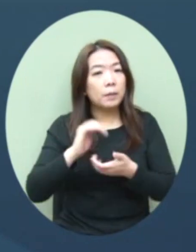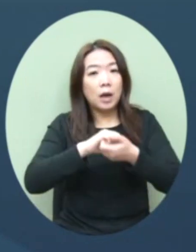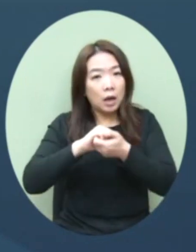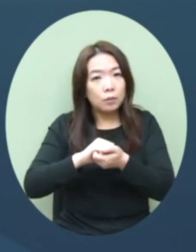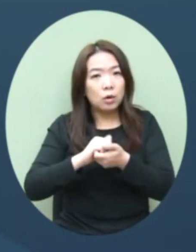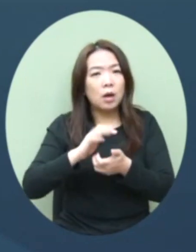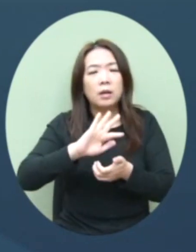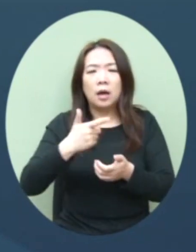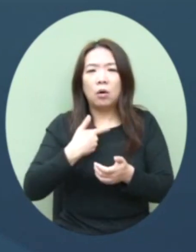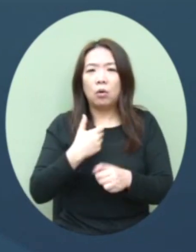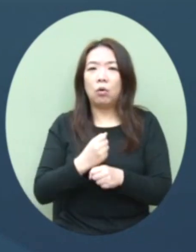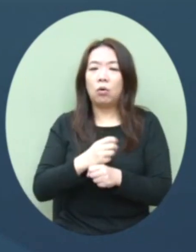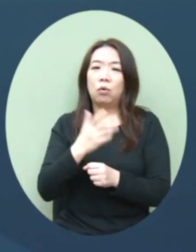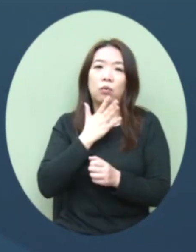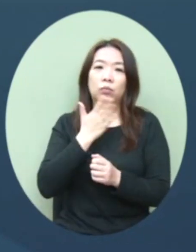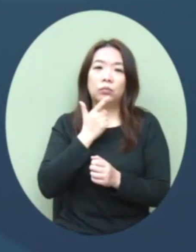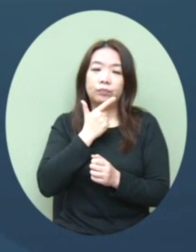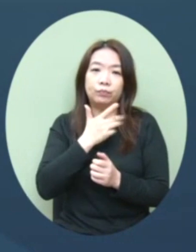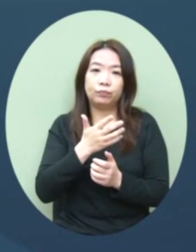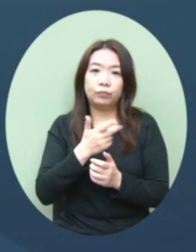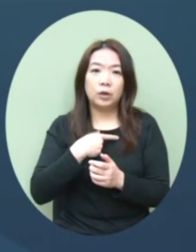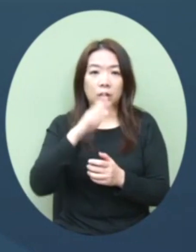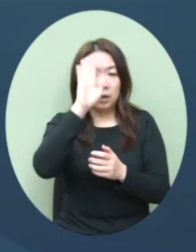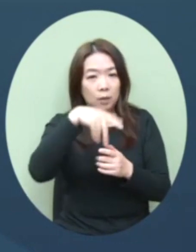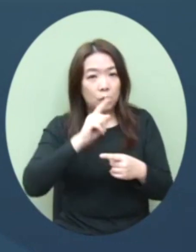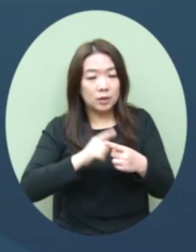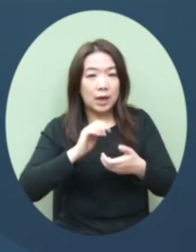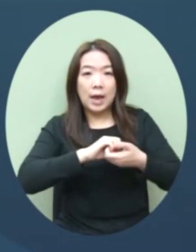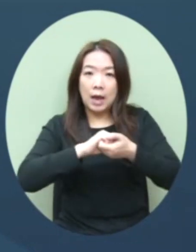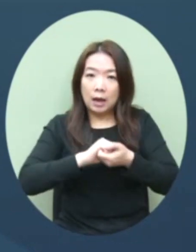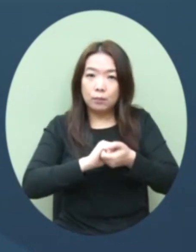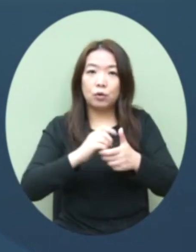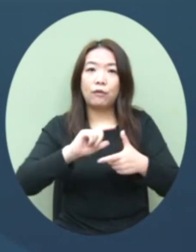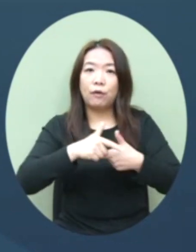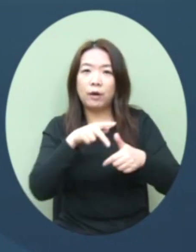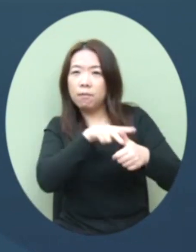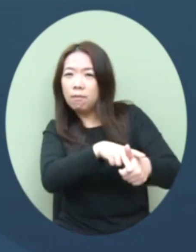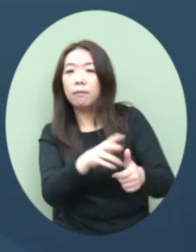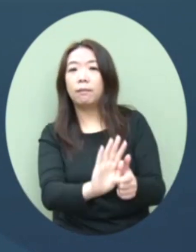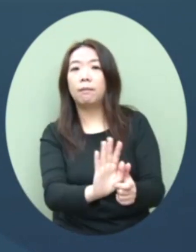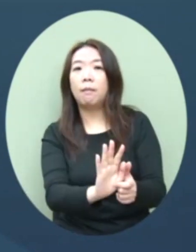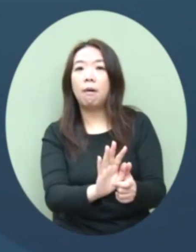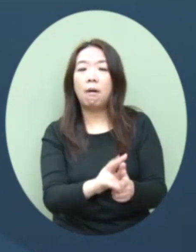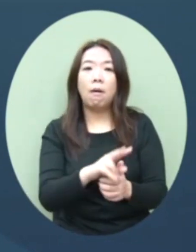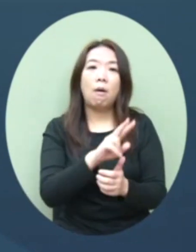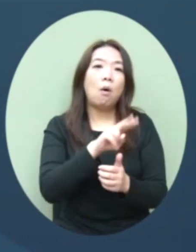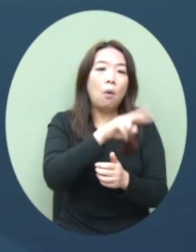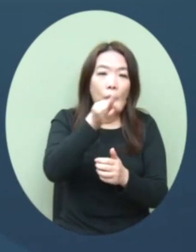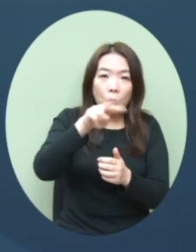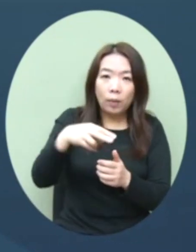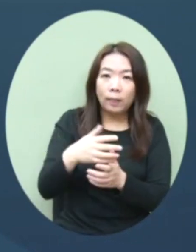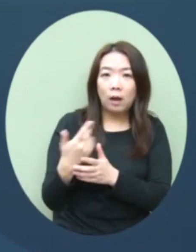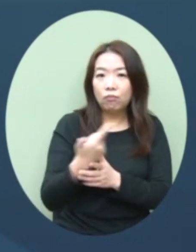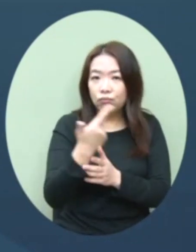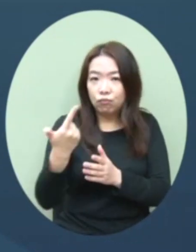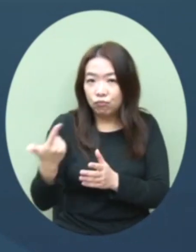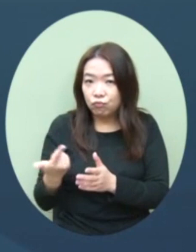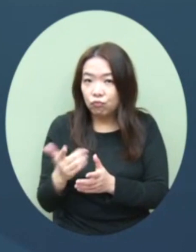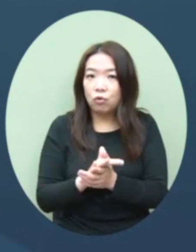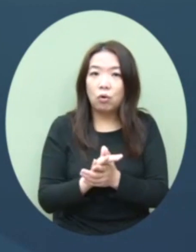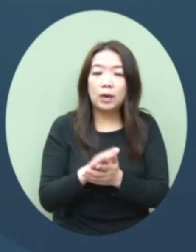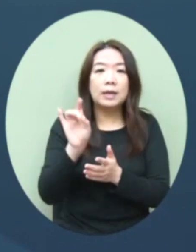a cooperation model in order to find more hotel rooms for the community isolation purposes